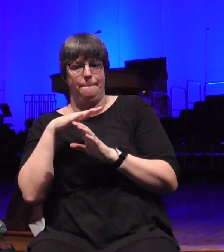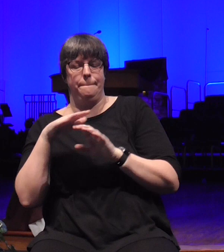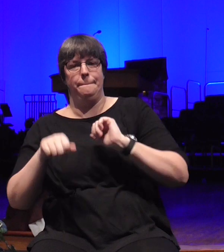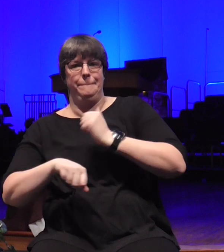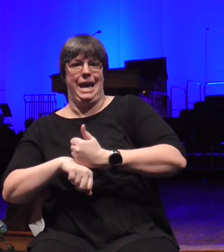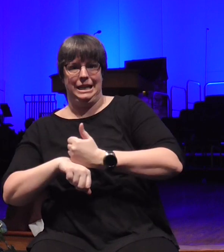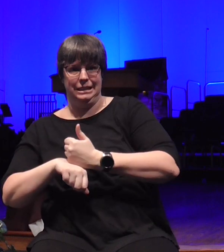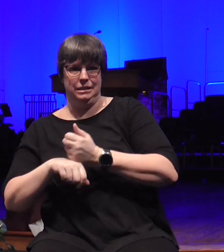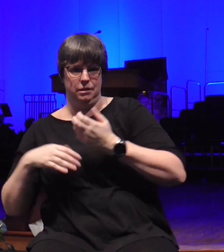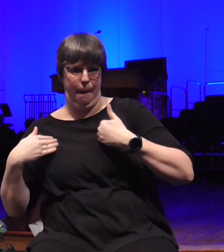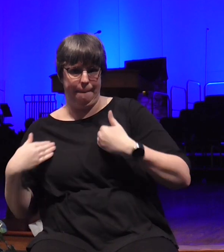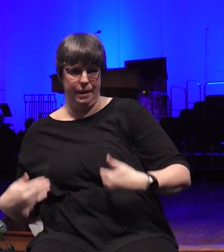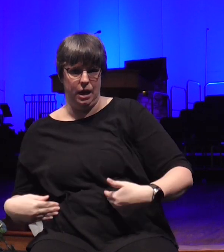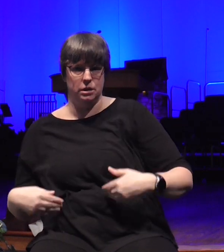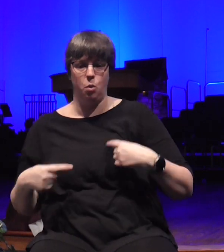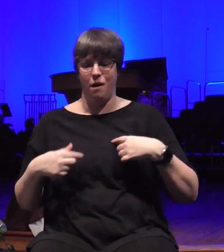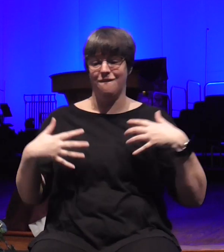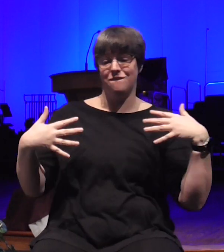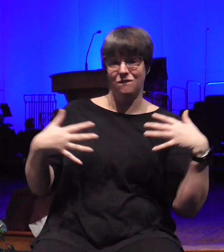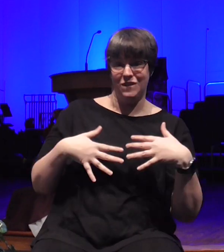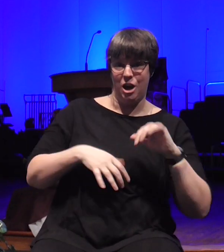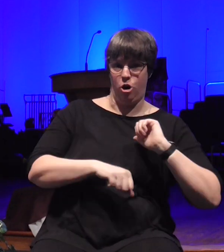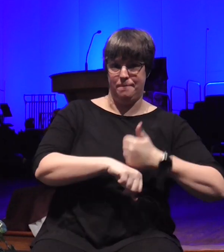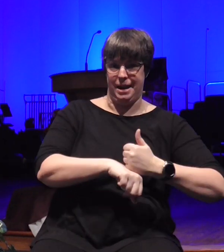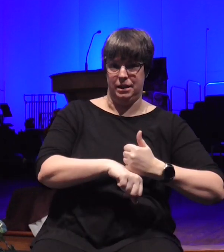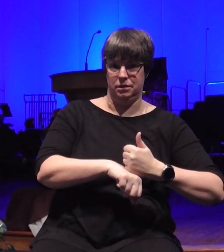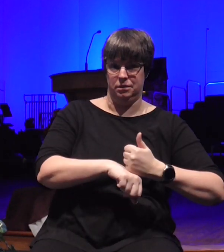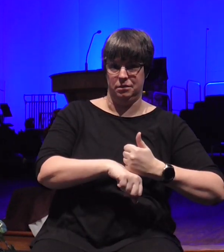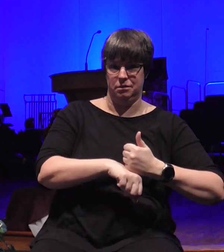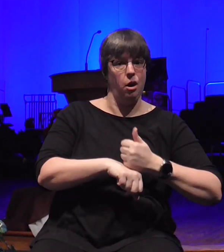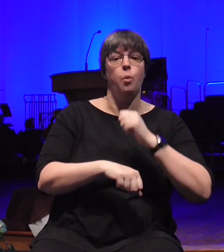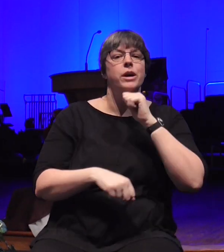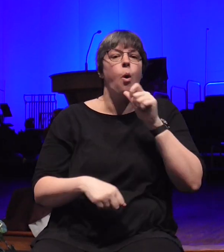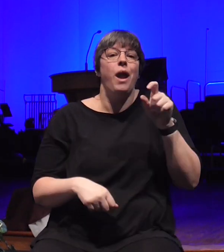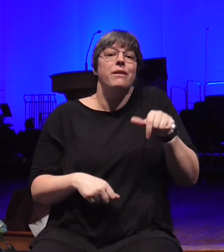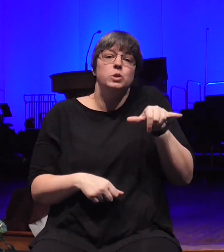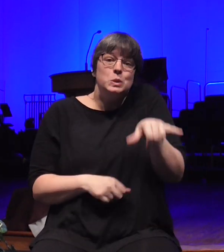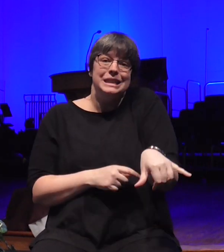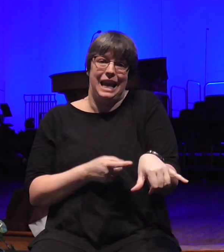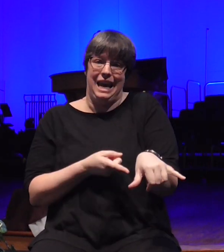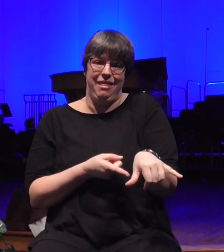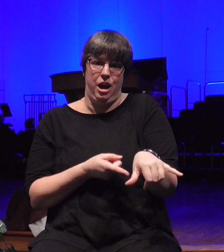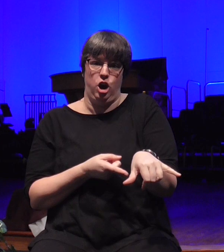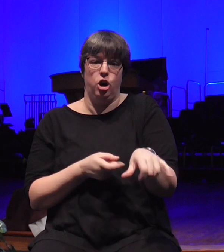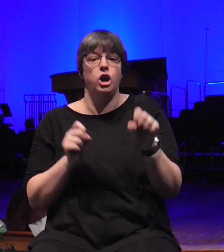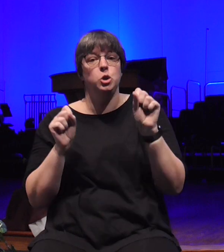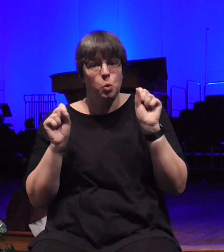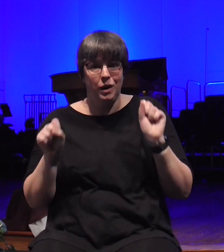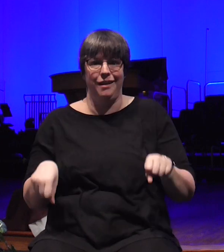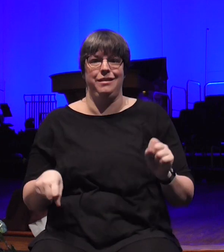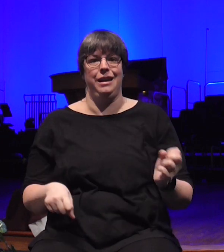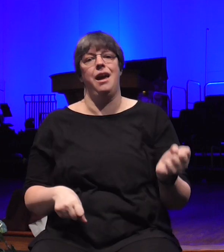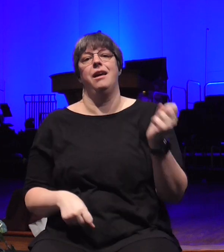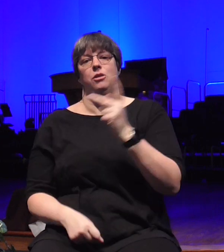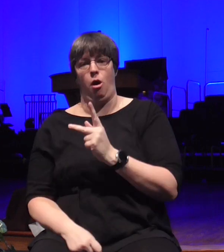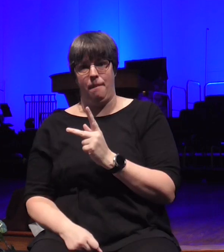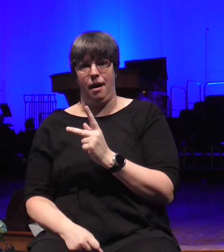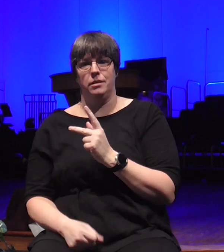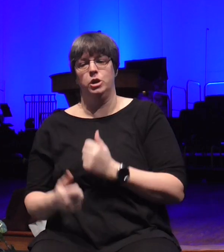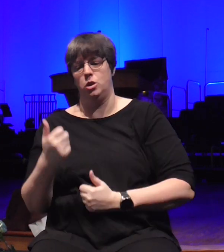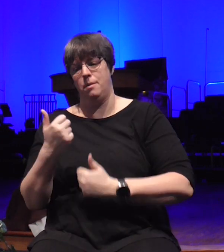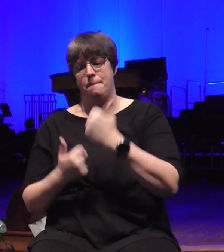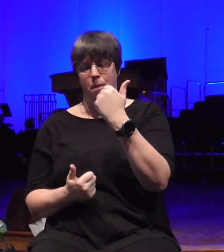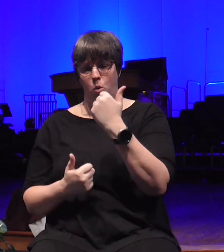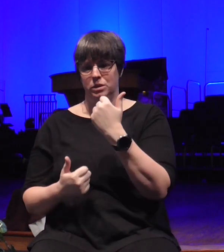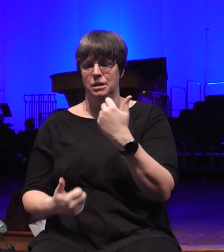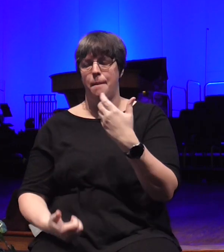fear-based beings. But we don't have to stay in that. That we can return to the